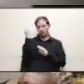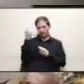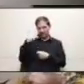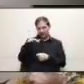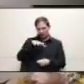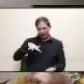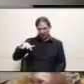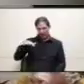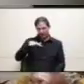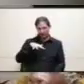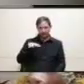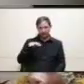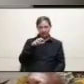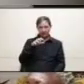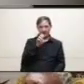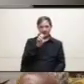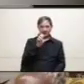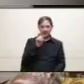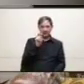and Zwaling